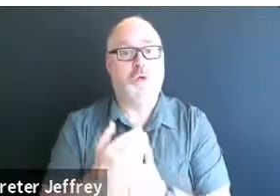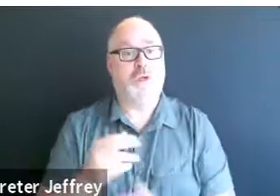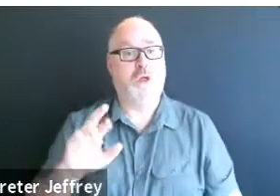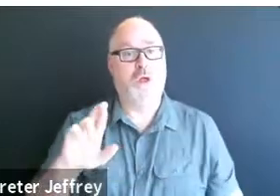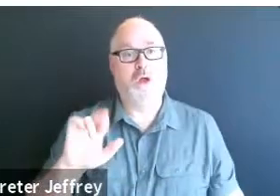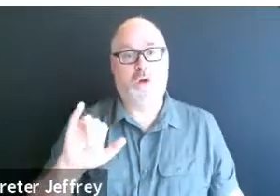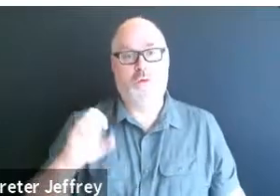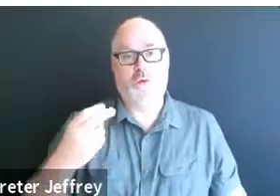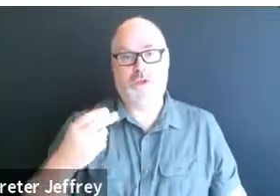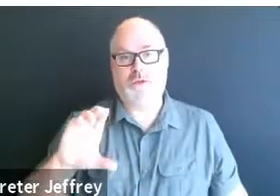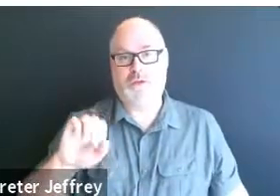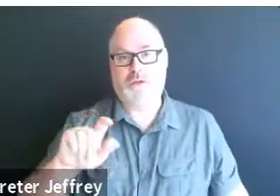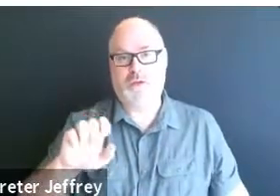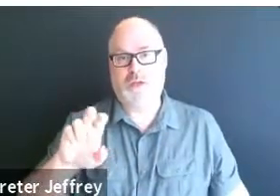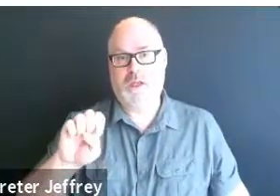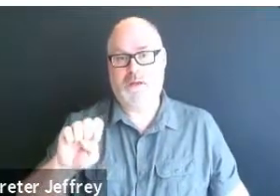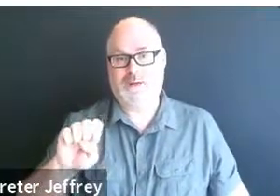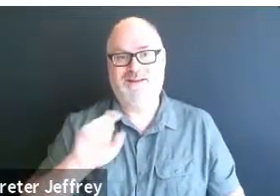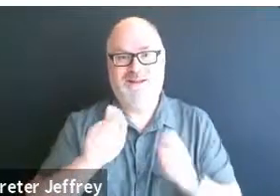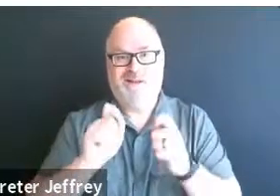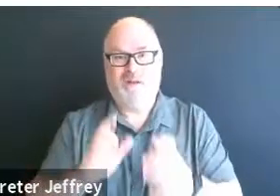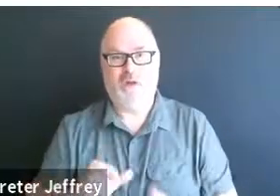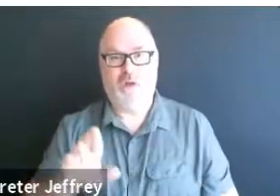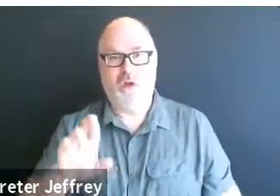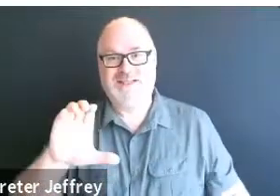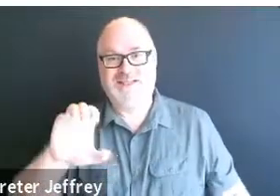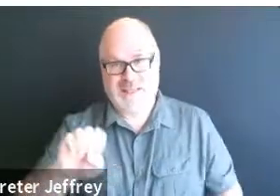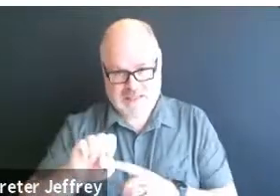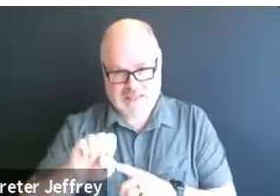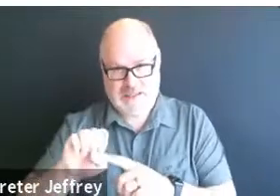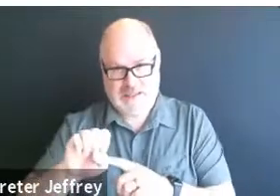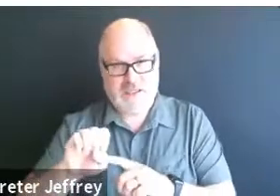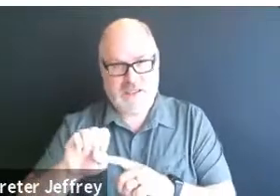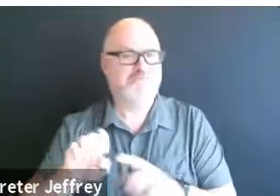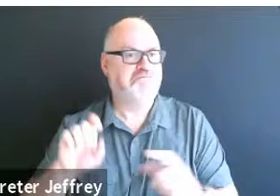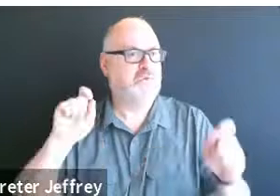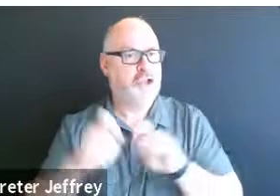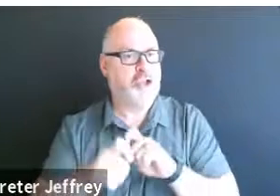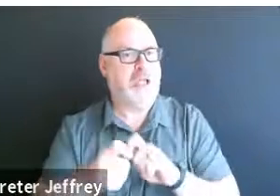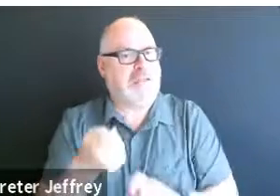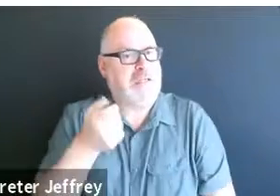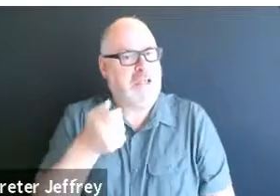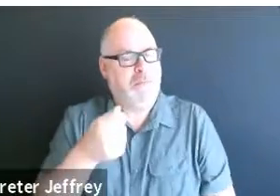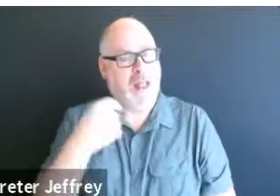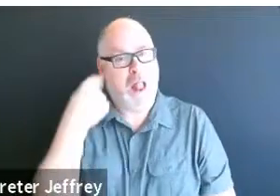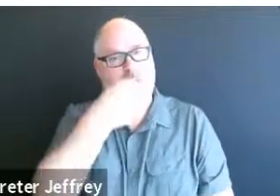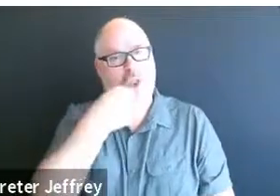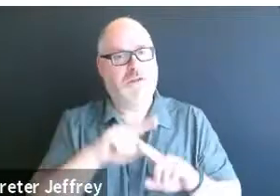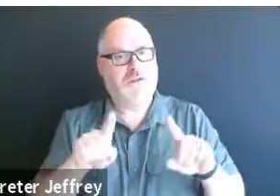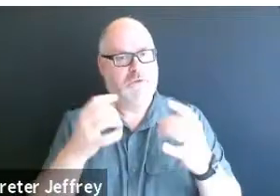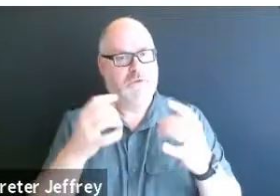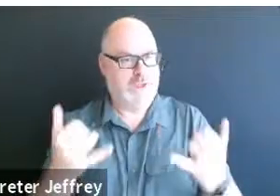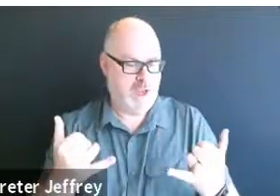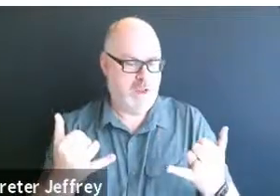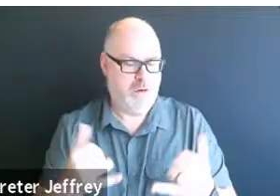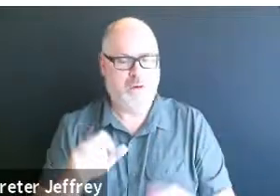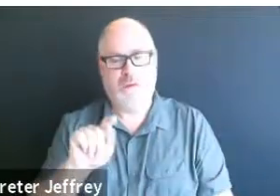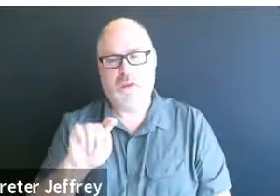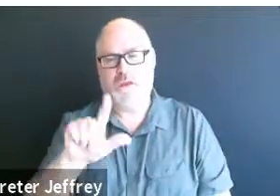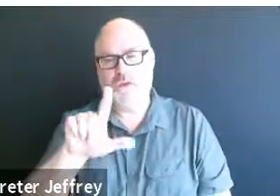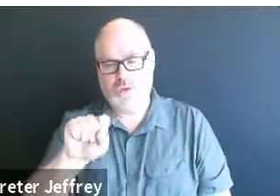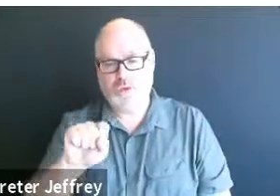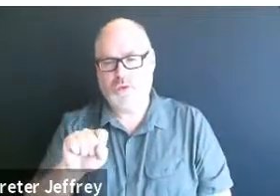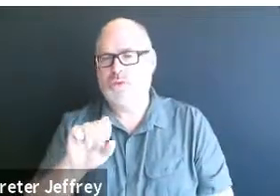content editor, or the new RCE. So it's changed a little bit. It looks a little different and some of the tools work a bit